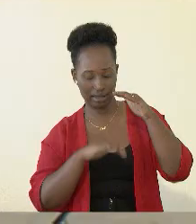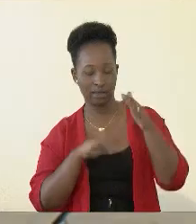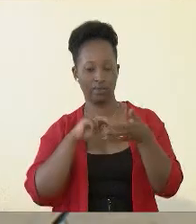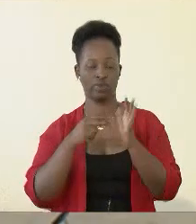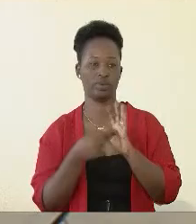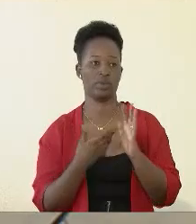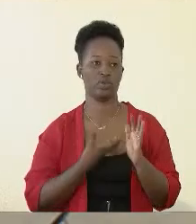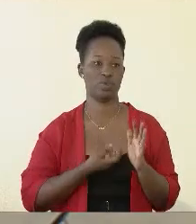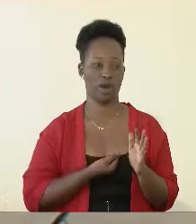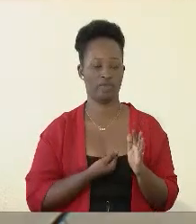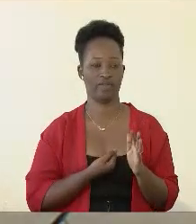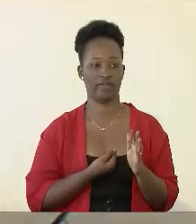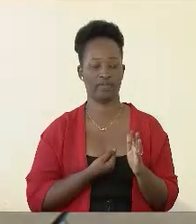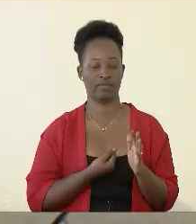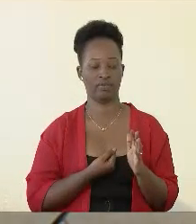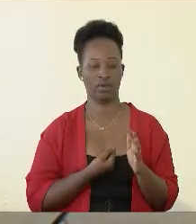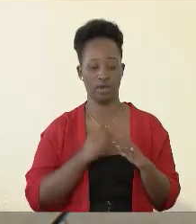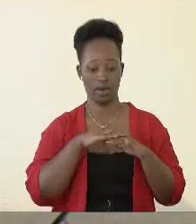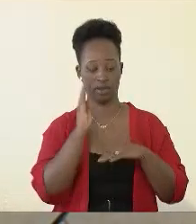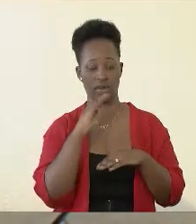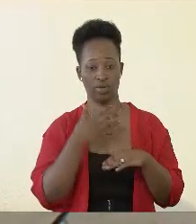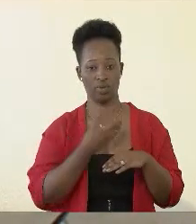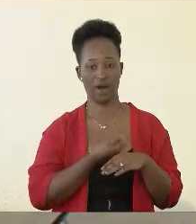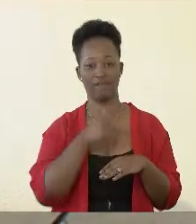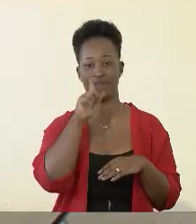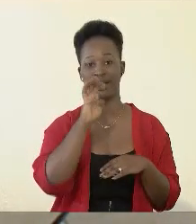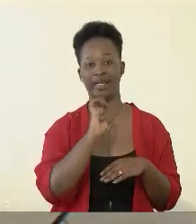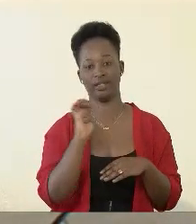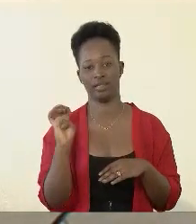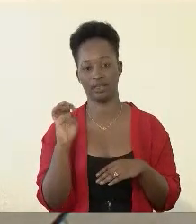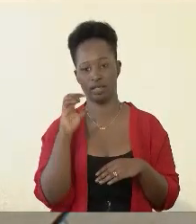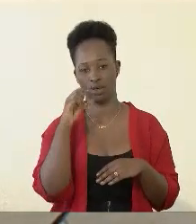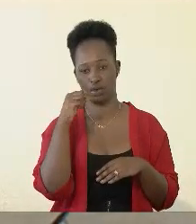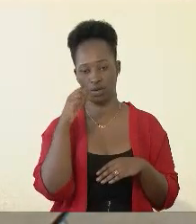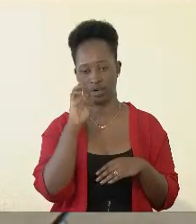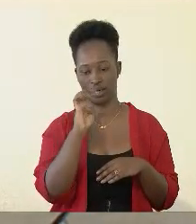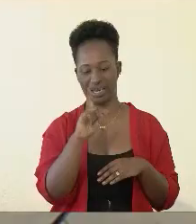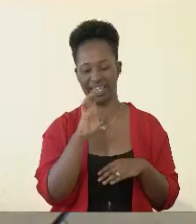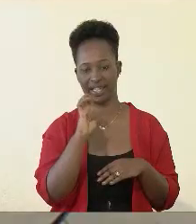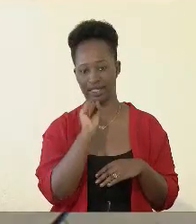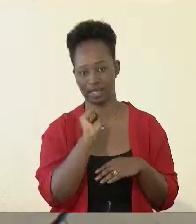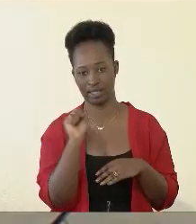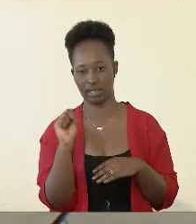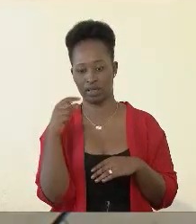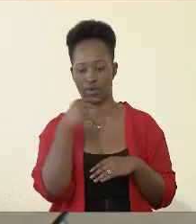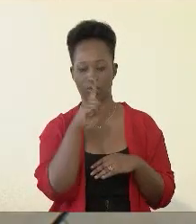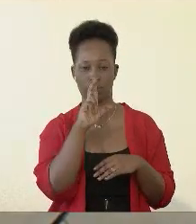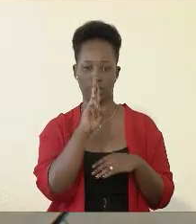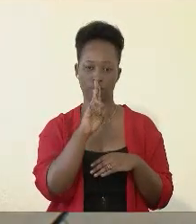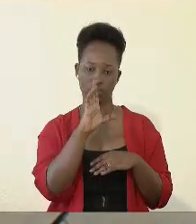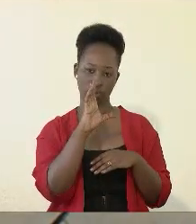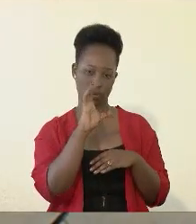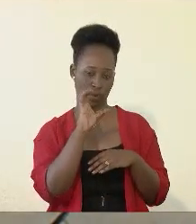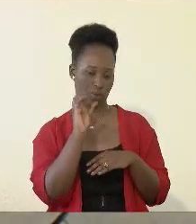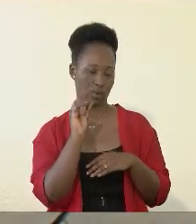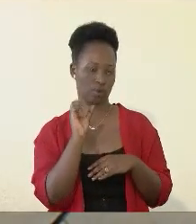one it drops down, it means that the cells will not function properly. And once it goes above 90 to 100 milligram